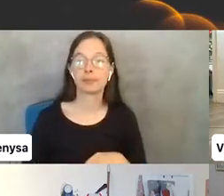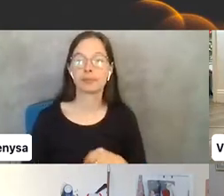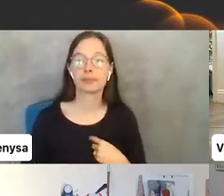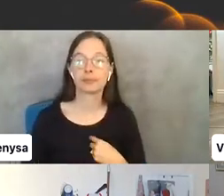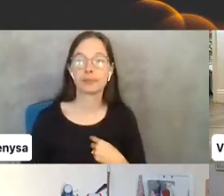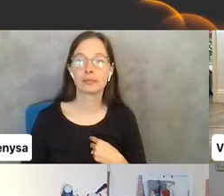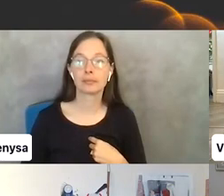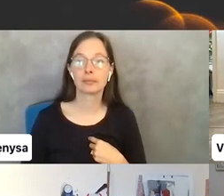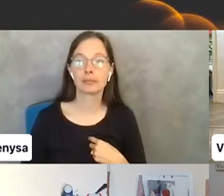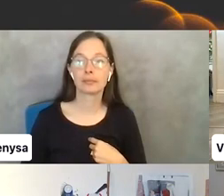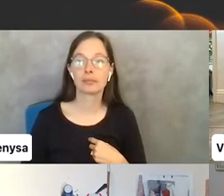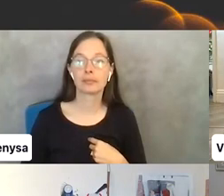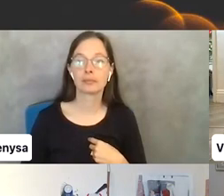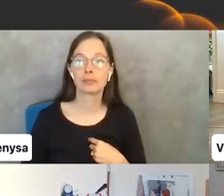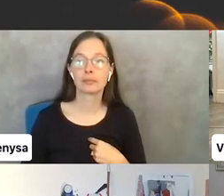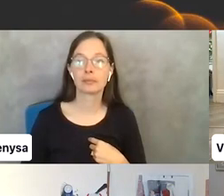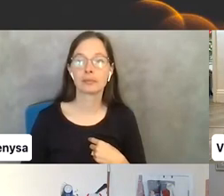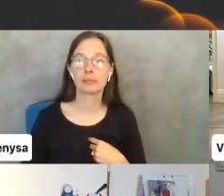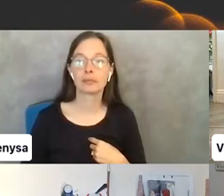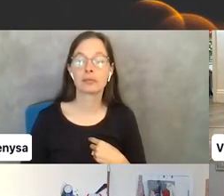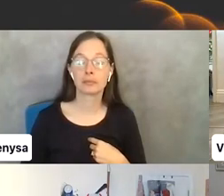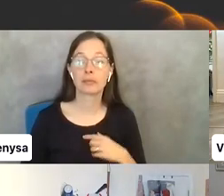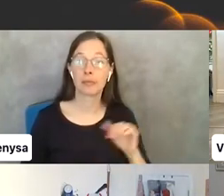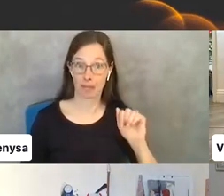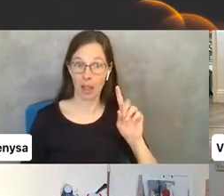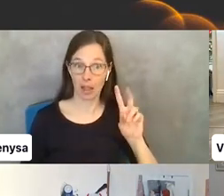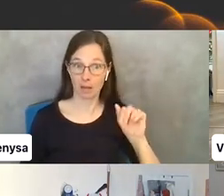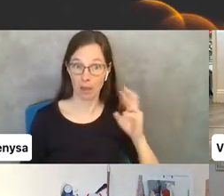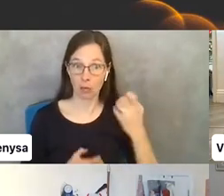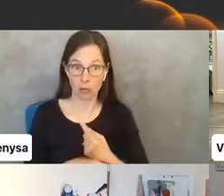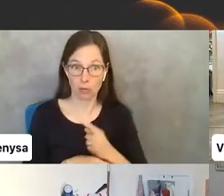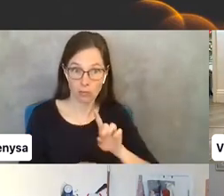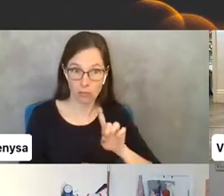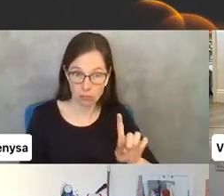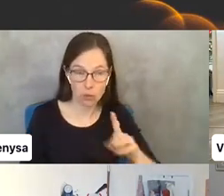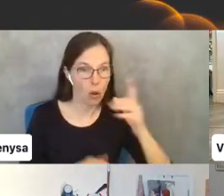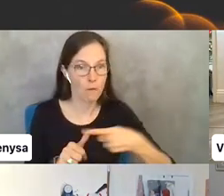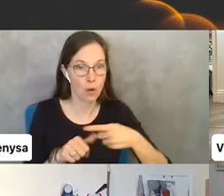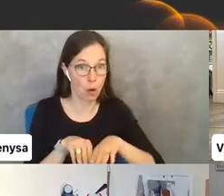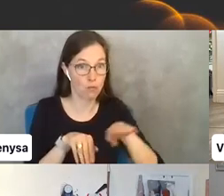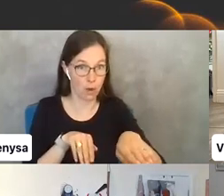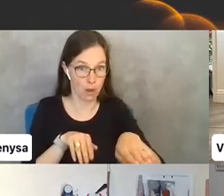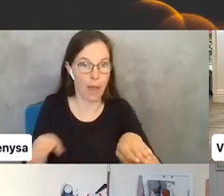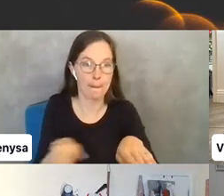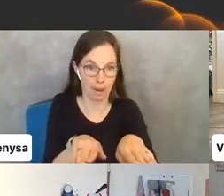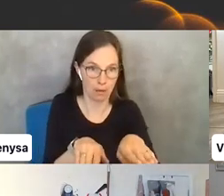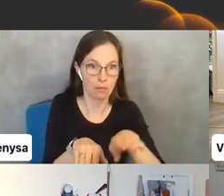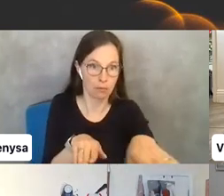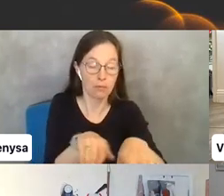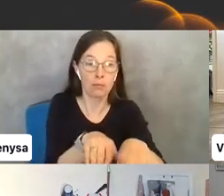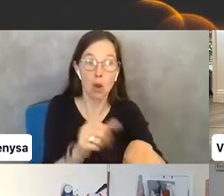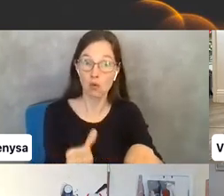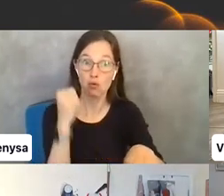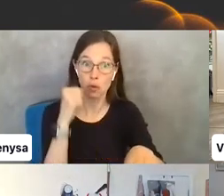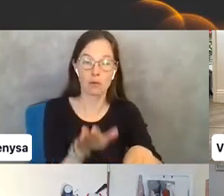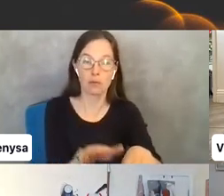the advance was front leg, back leg, retreat, back leg,